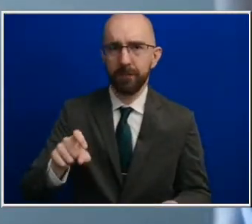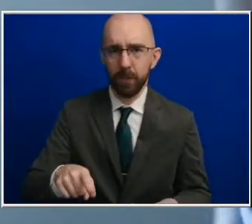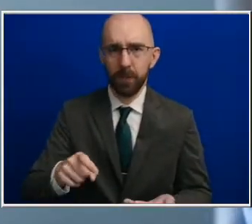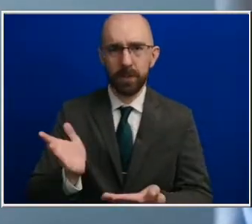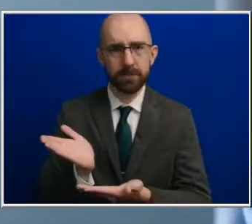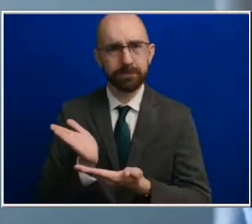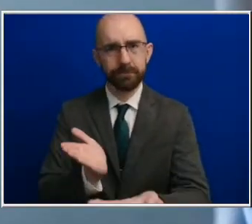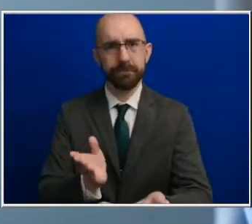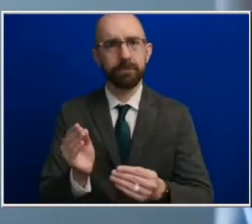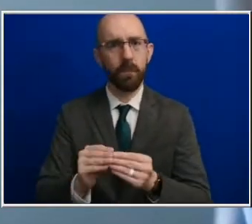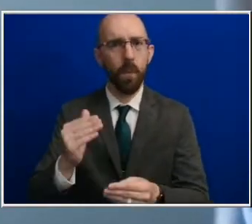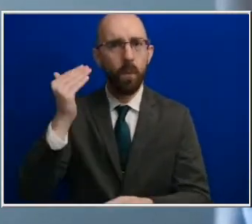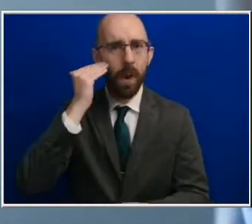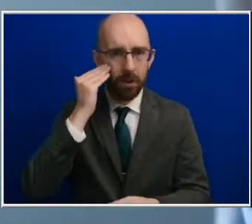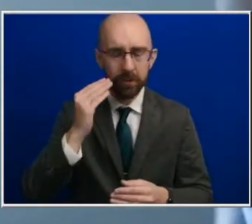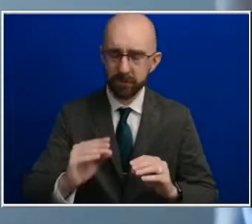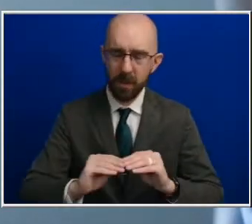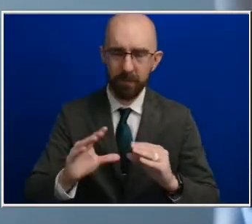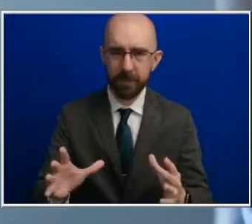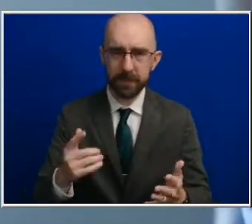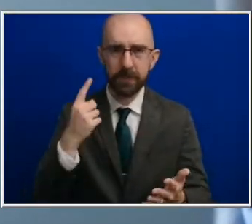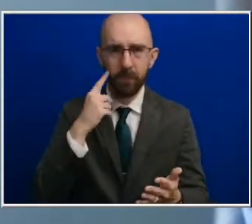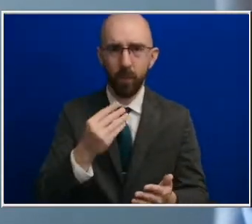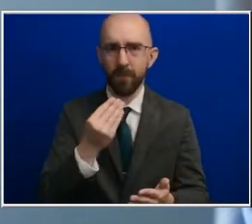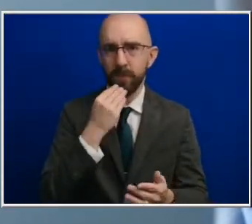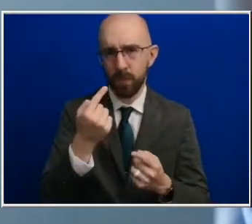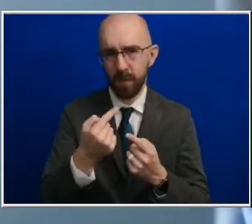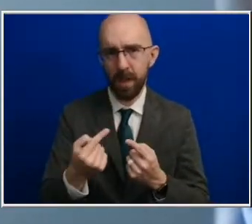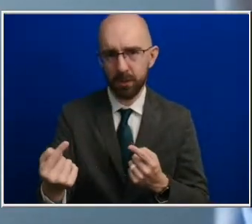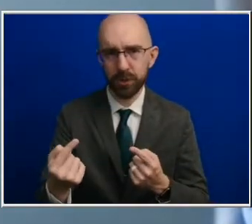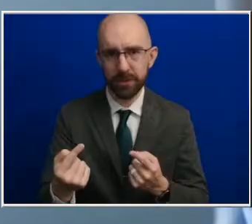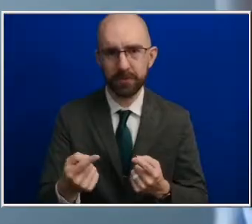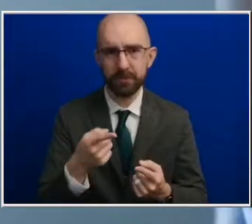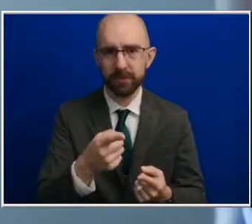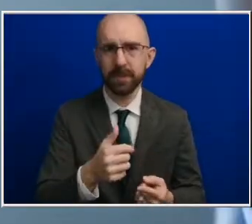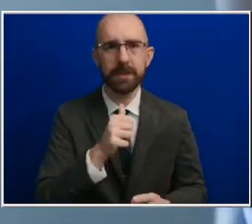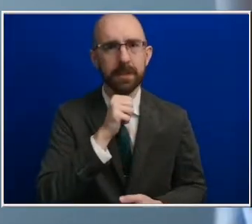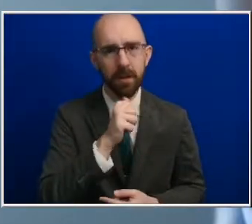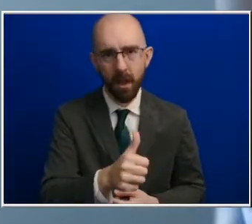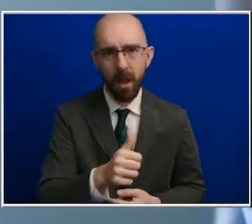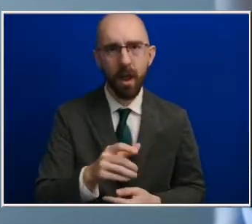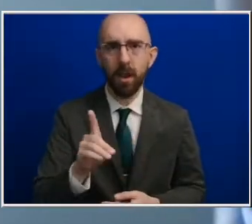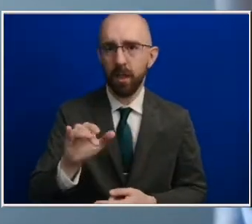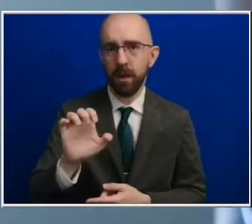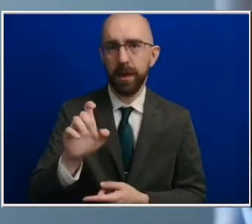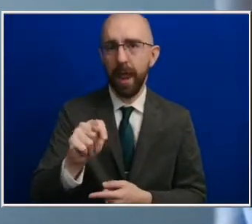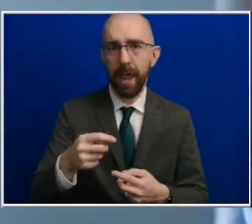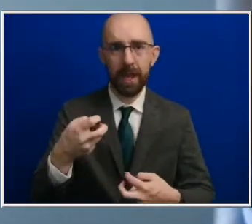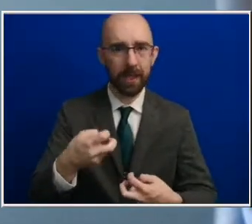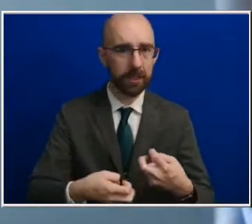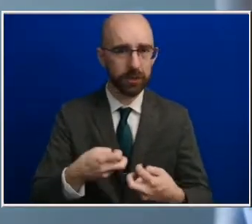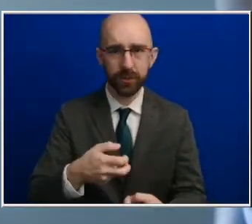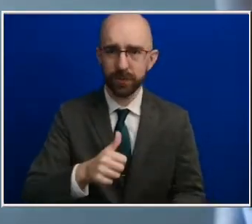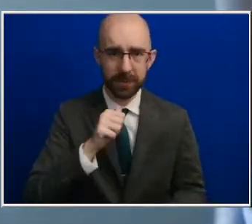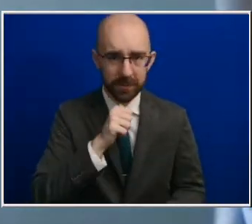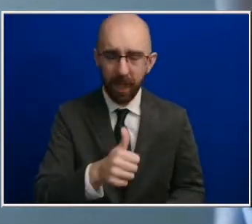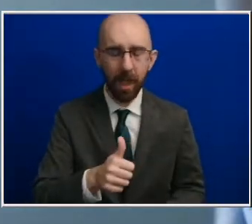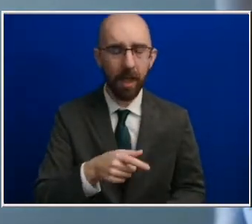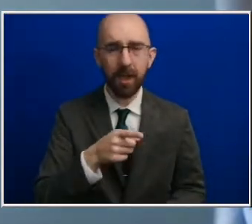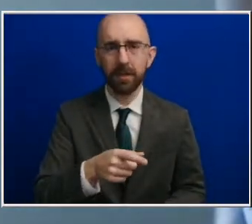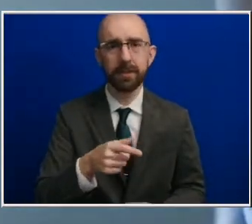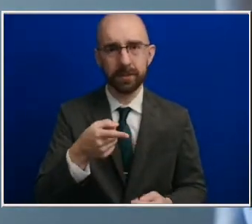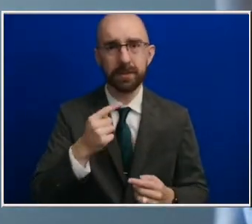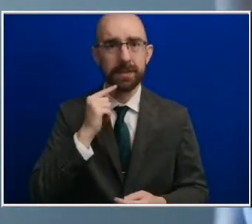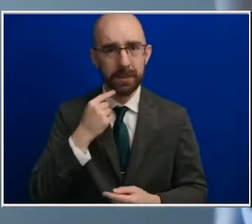more awareness, obviously, for food allergies, that it is not a diet, that this is a very